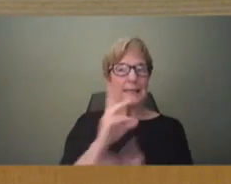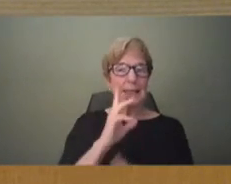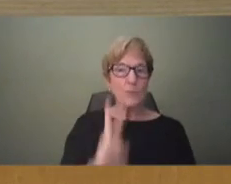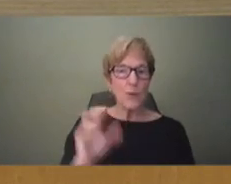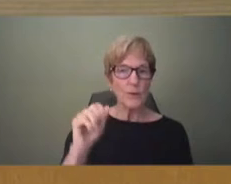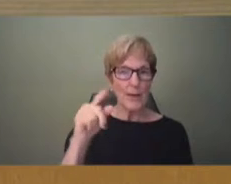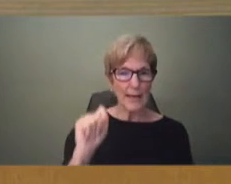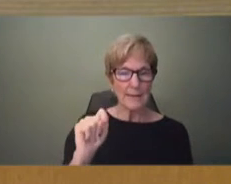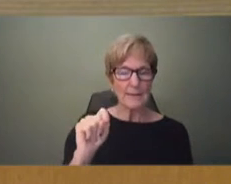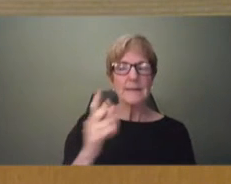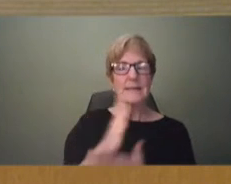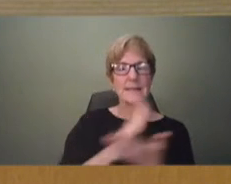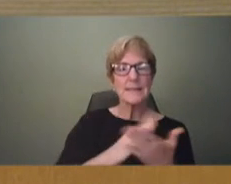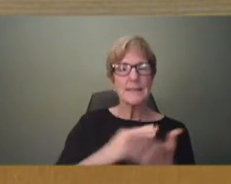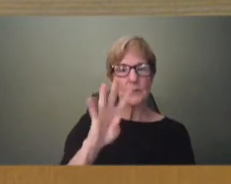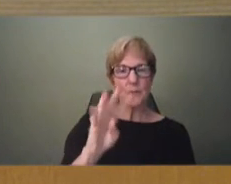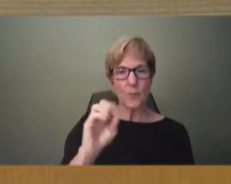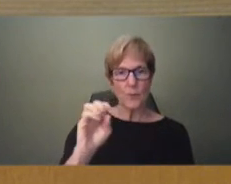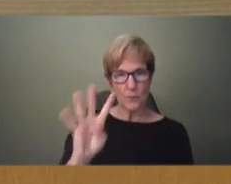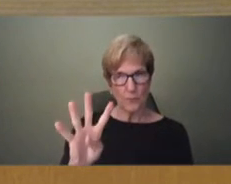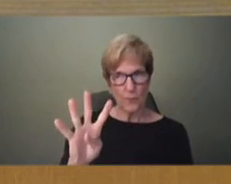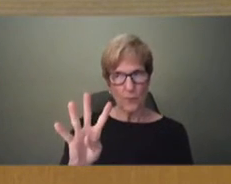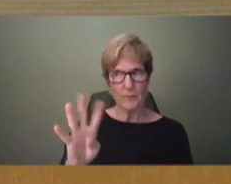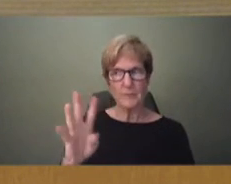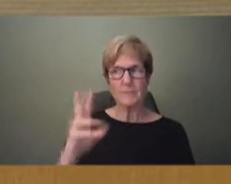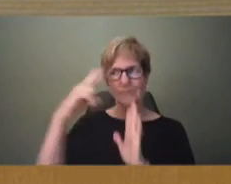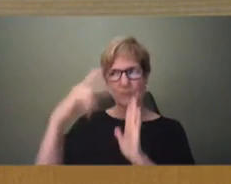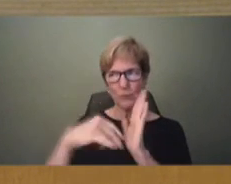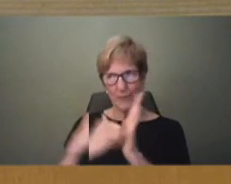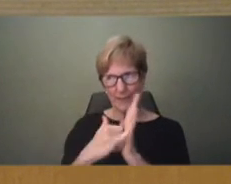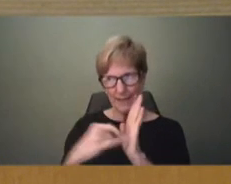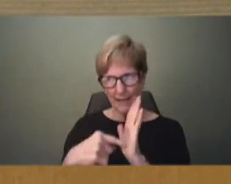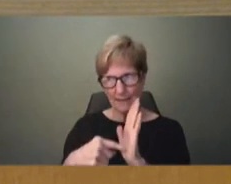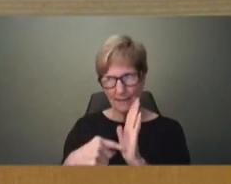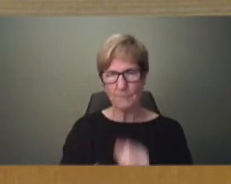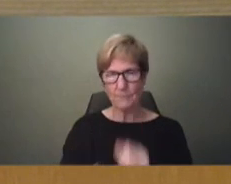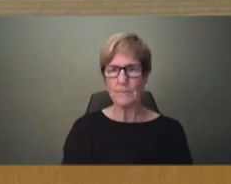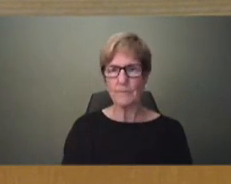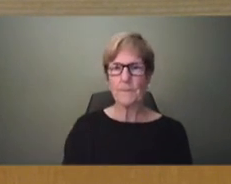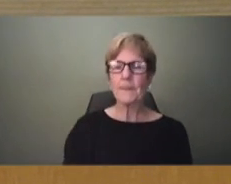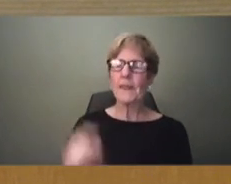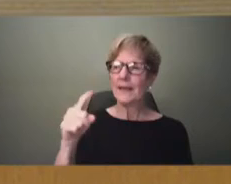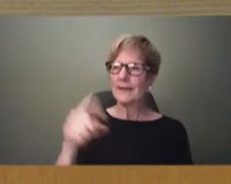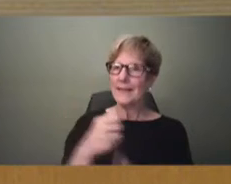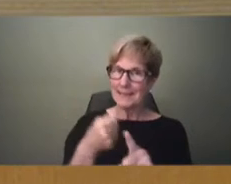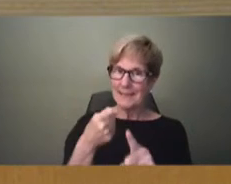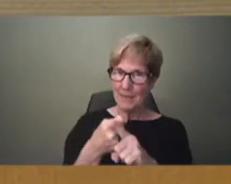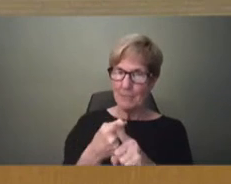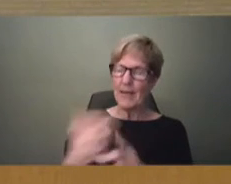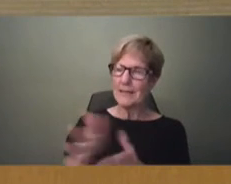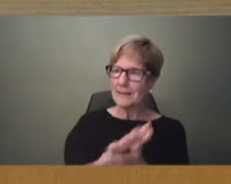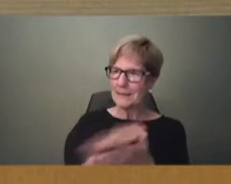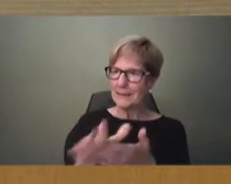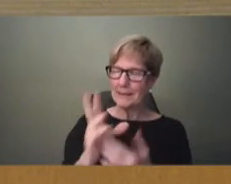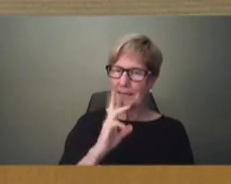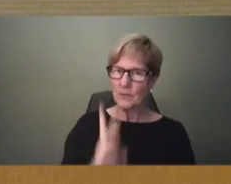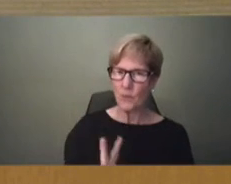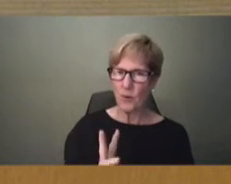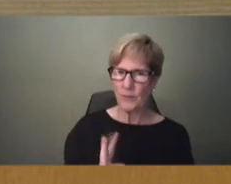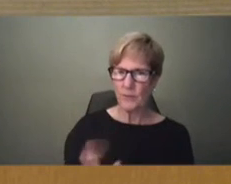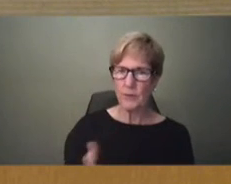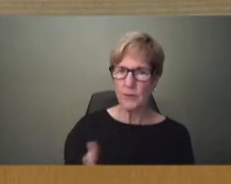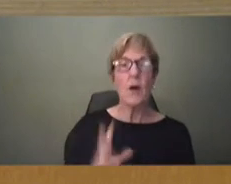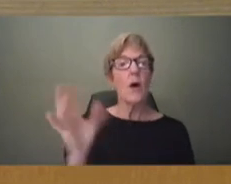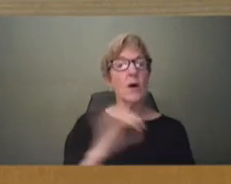404 our refer you to that read it this impacts clean water it also